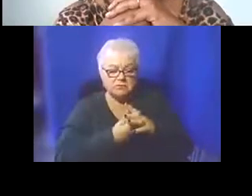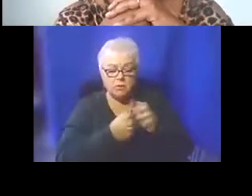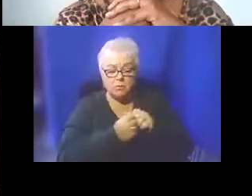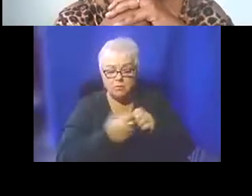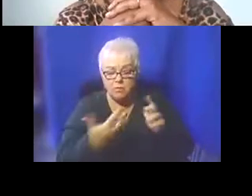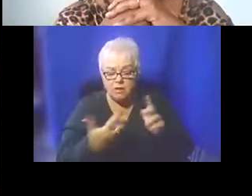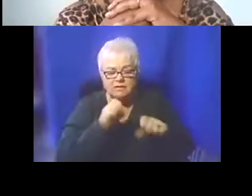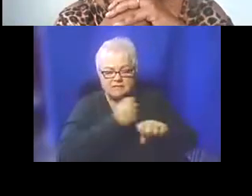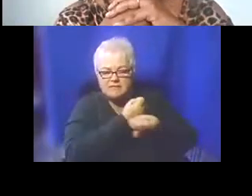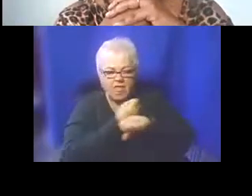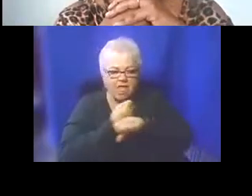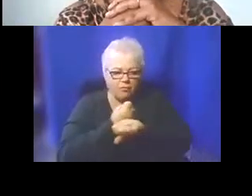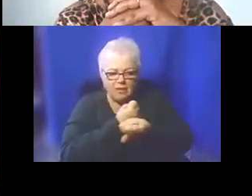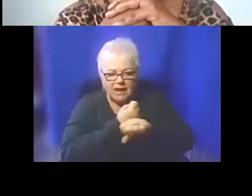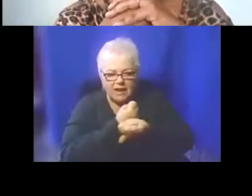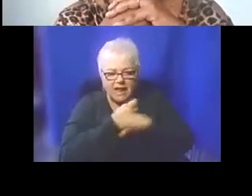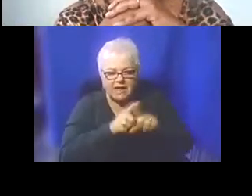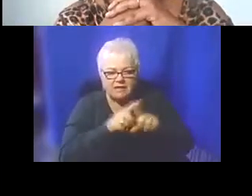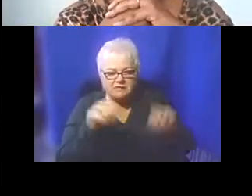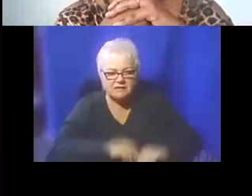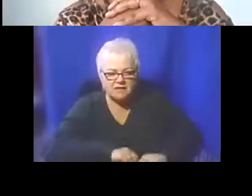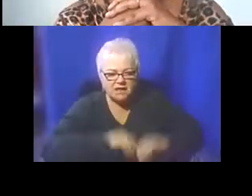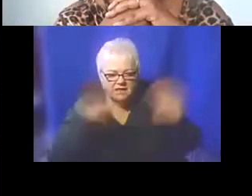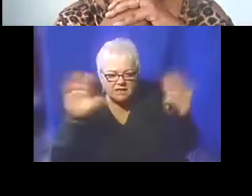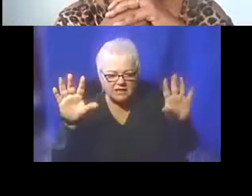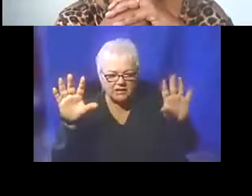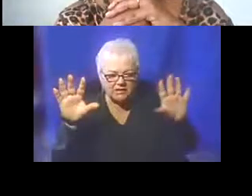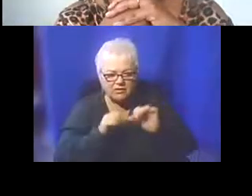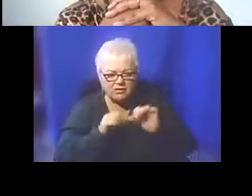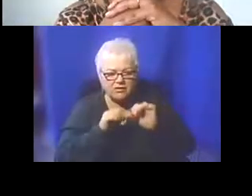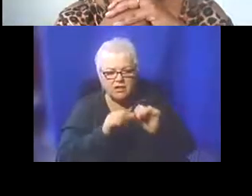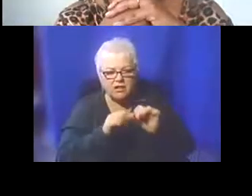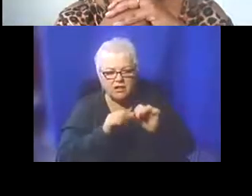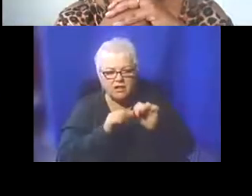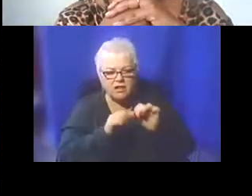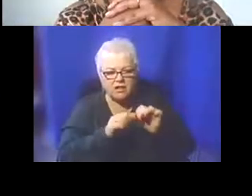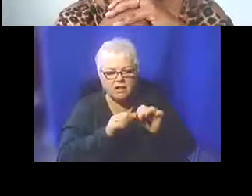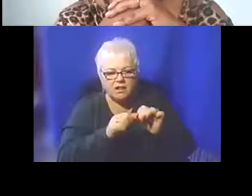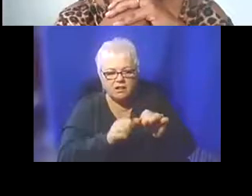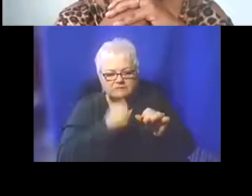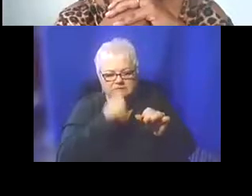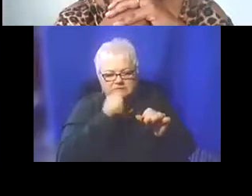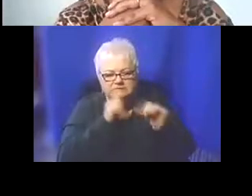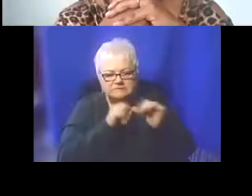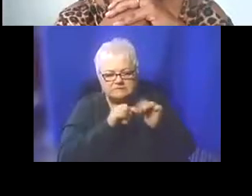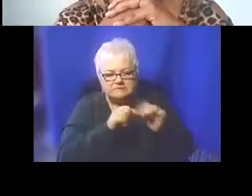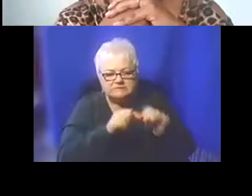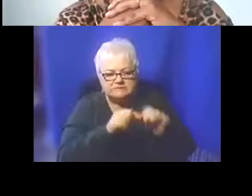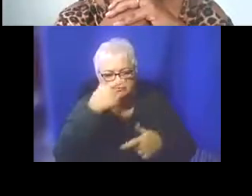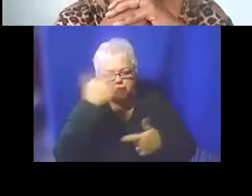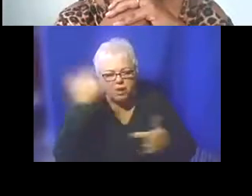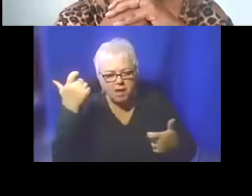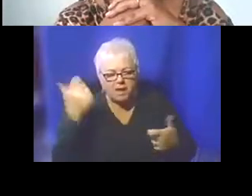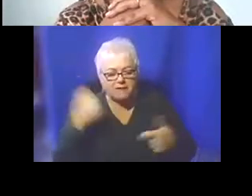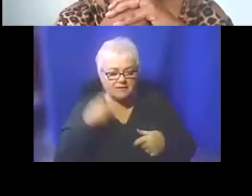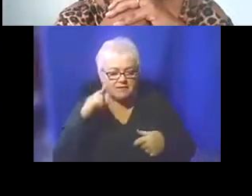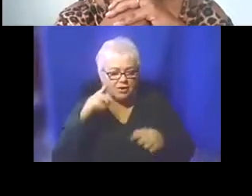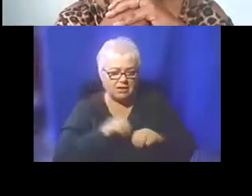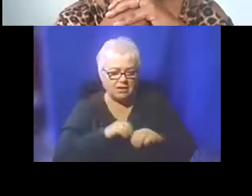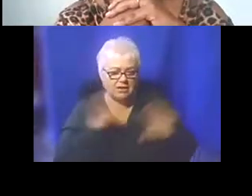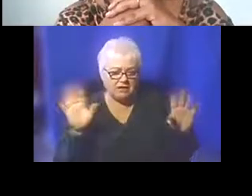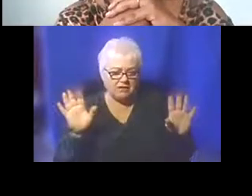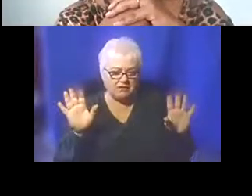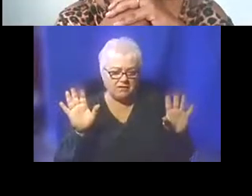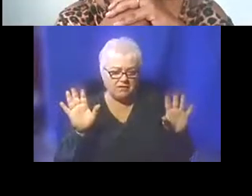as a real clear, long enduring trauma. So I started to see that there were clear